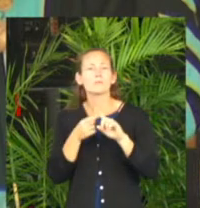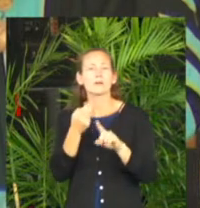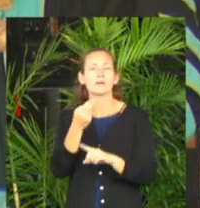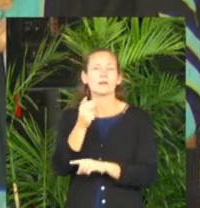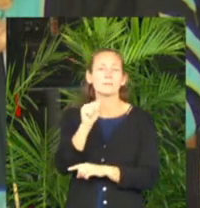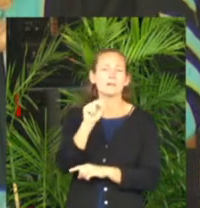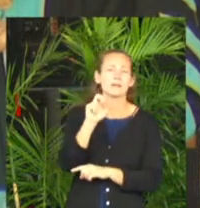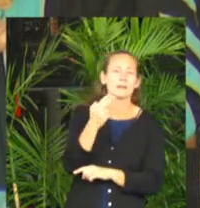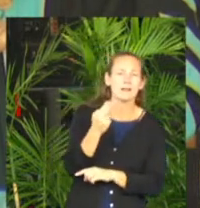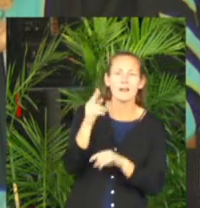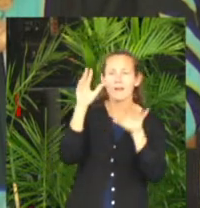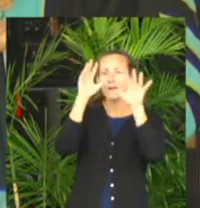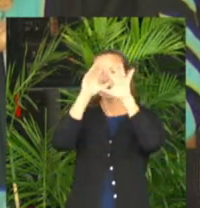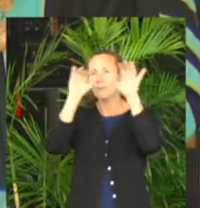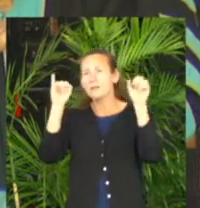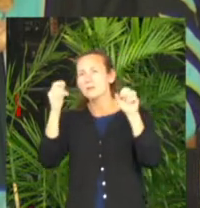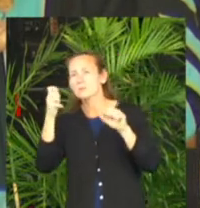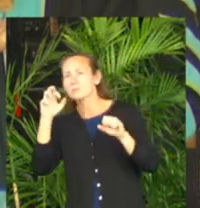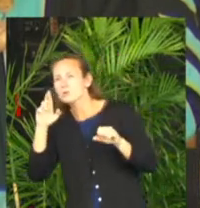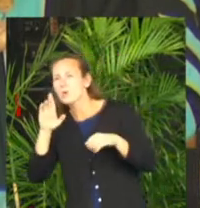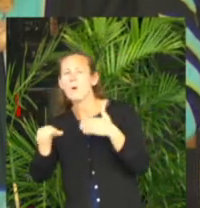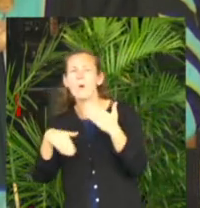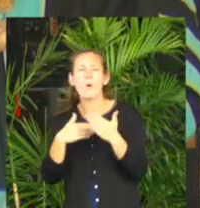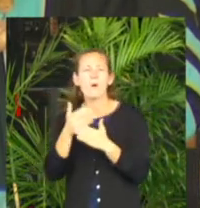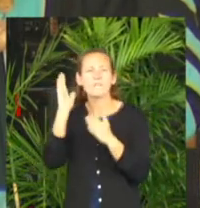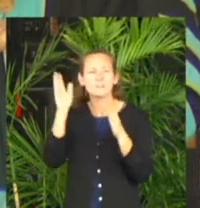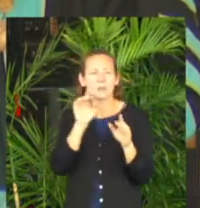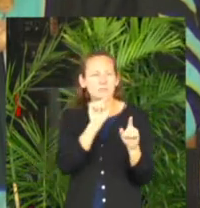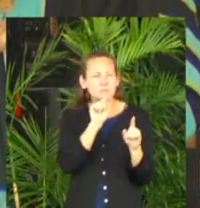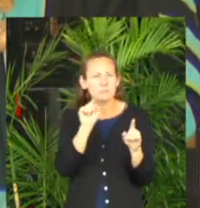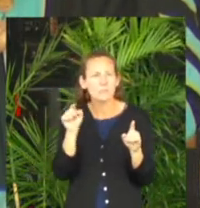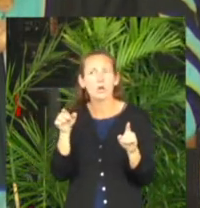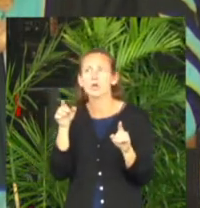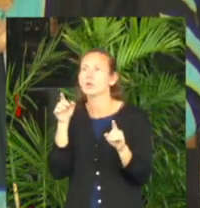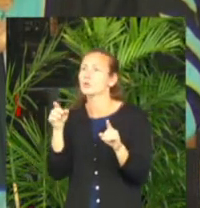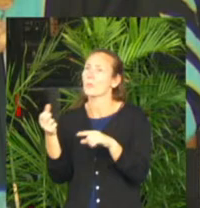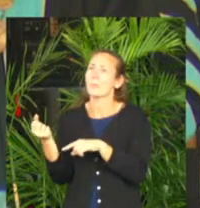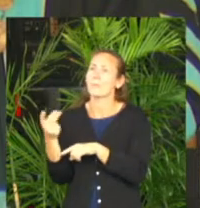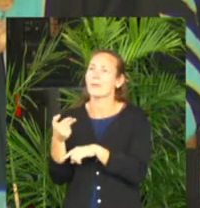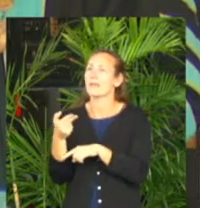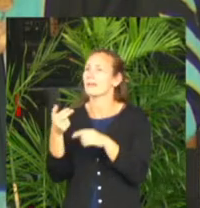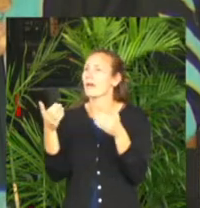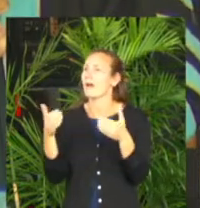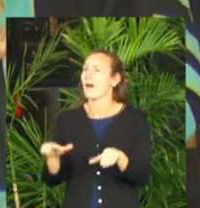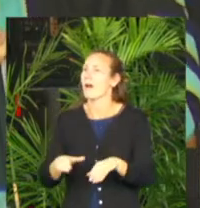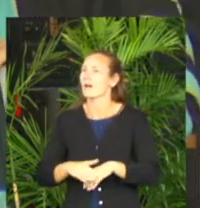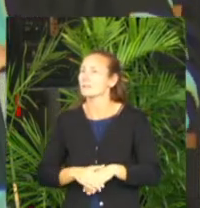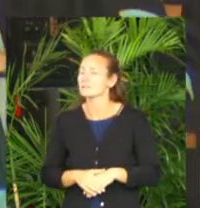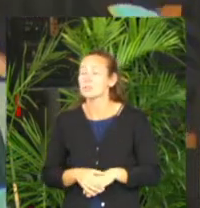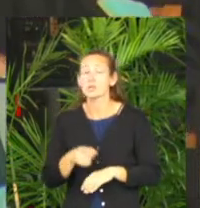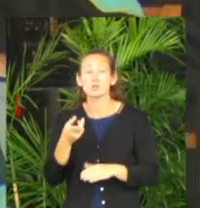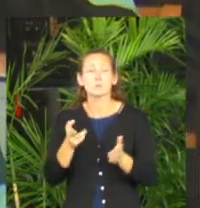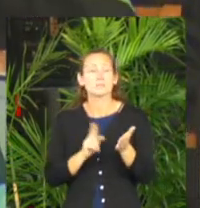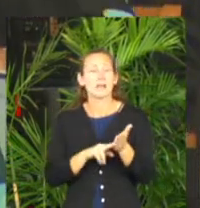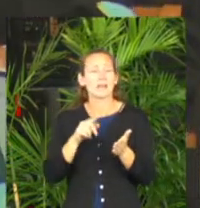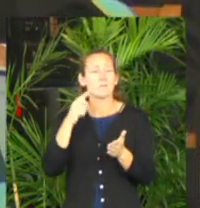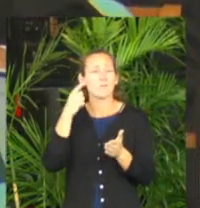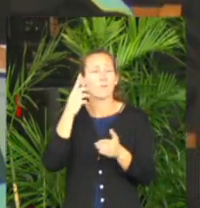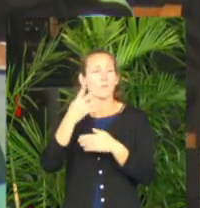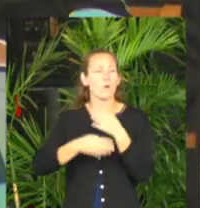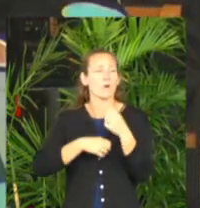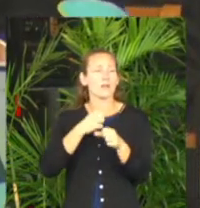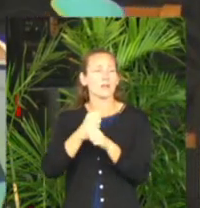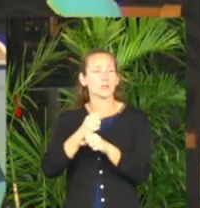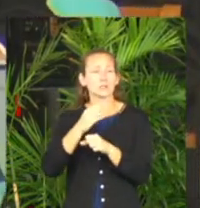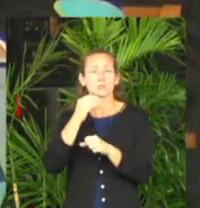Dr. Joyner and all of our speakers today, you've defied the odds. You signed up for a four-year residential experience